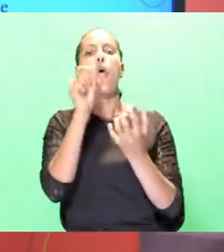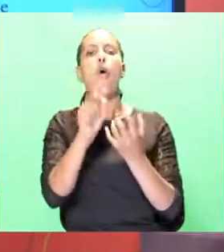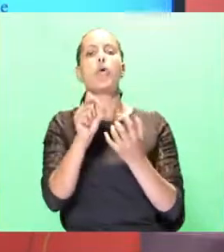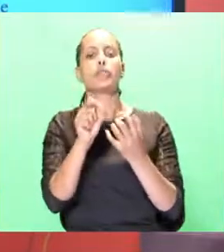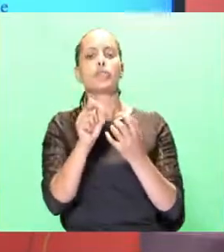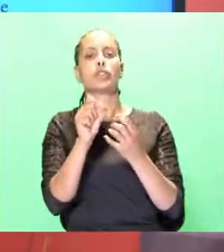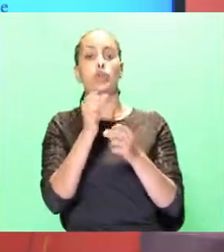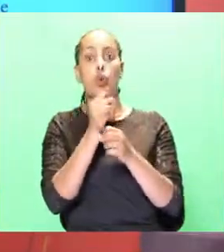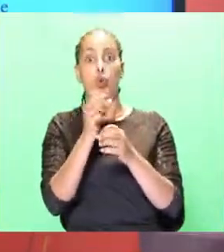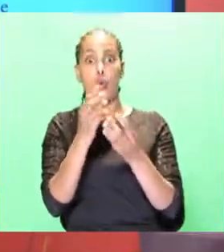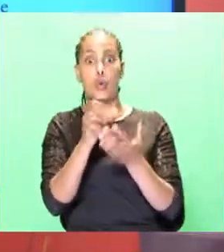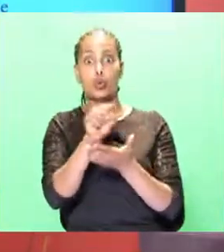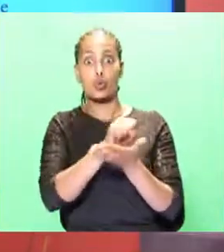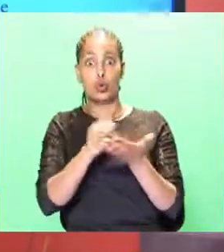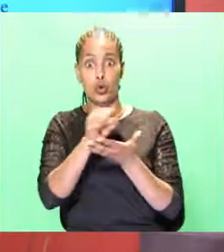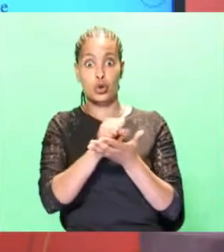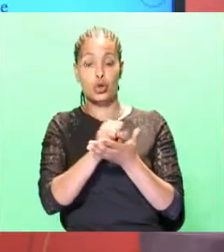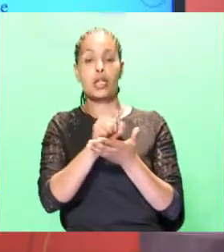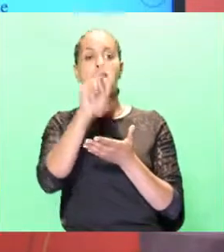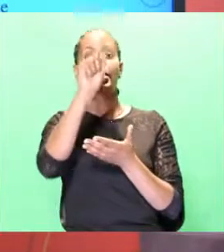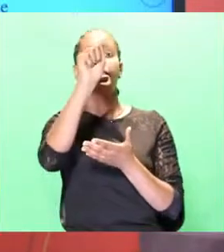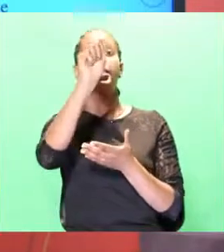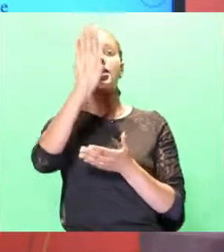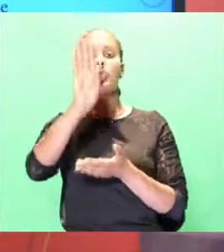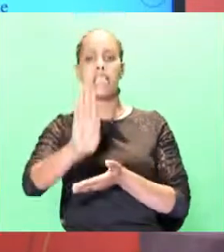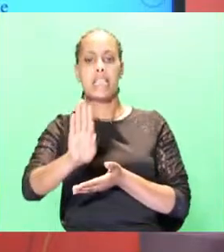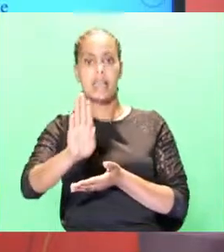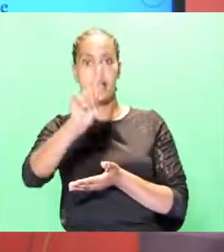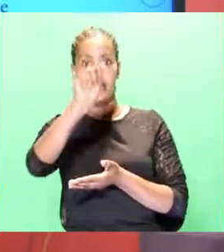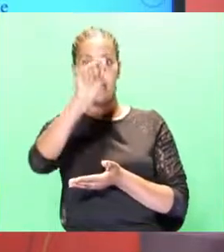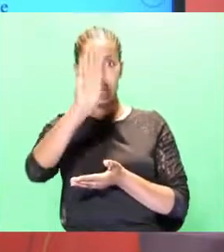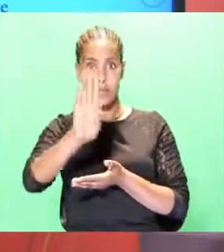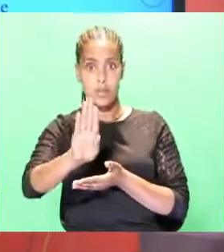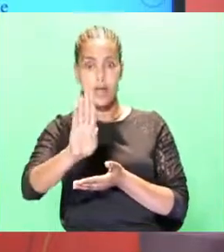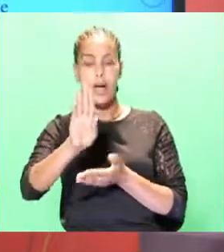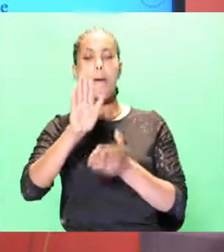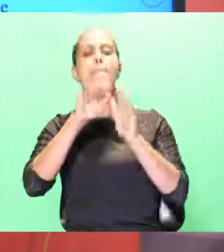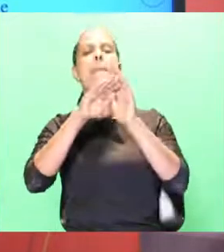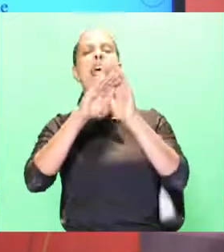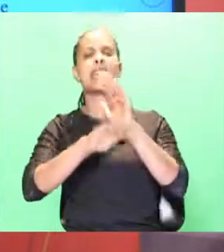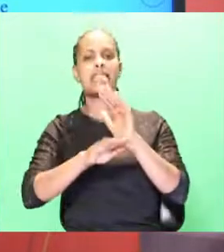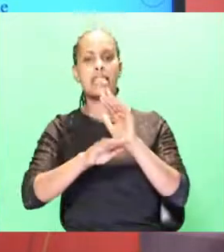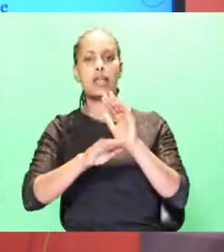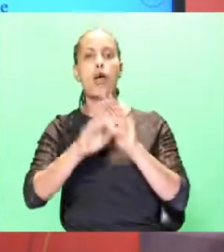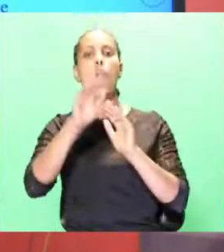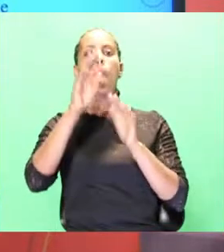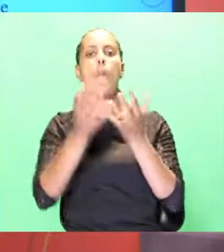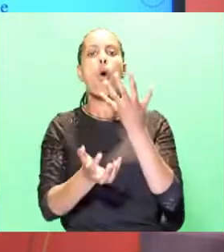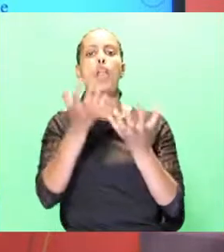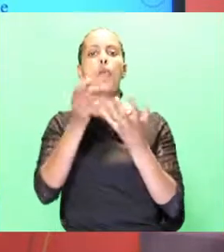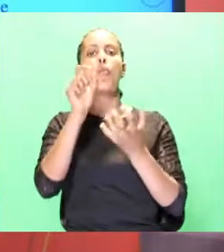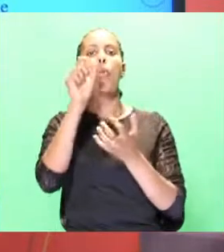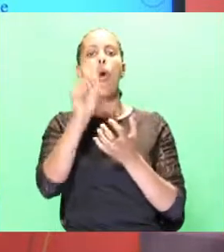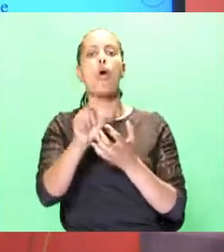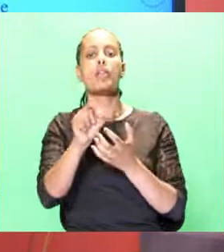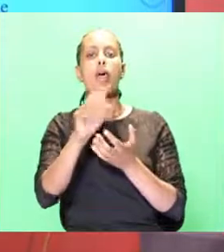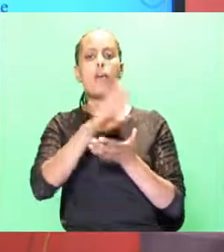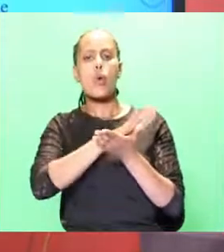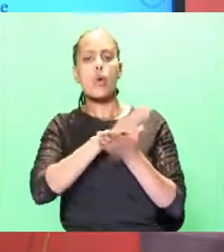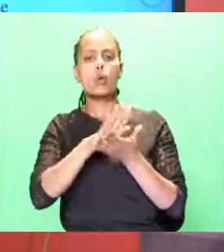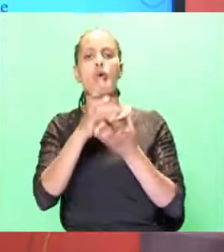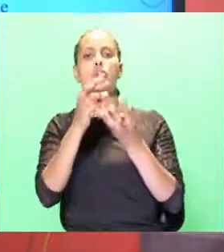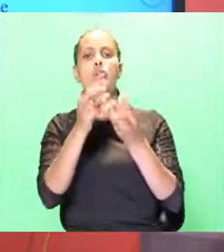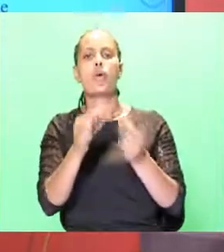the solution TB. Boiling point of the solution minus boiling point of a pure